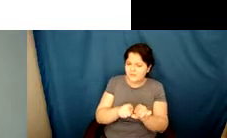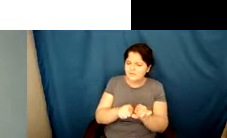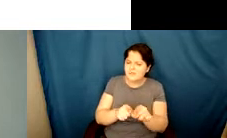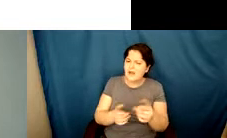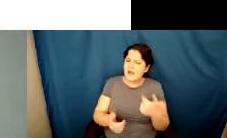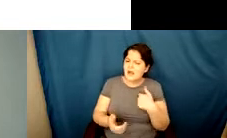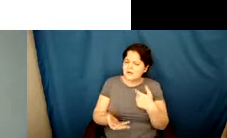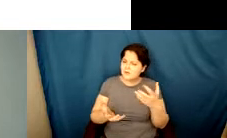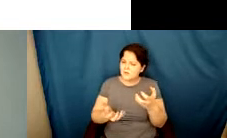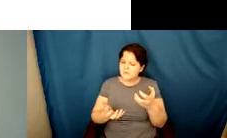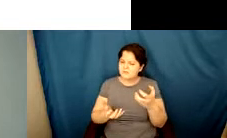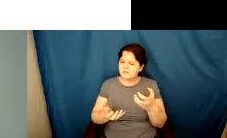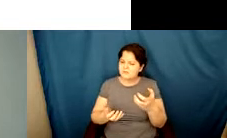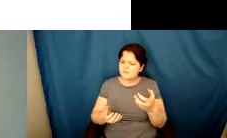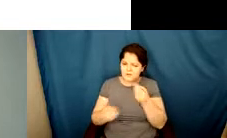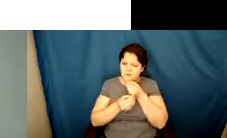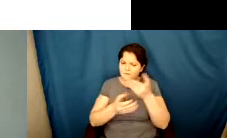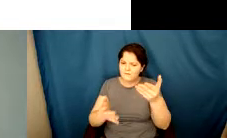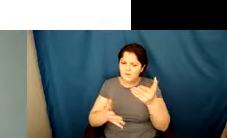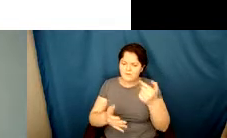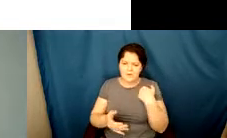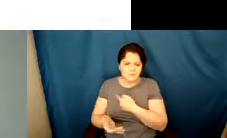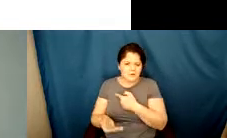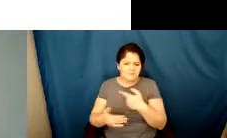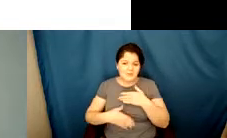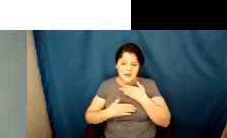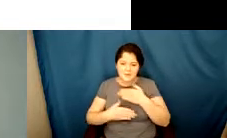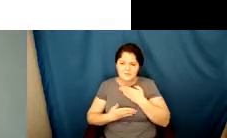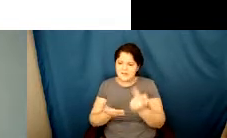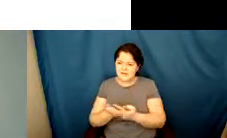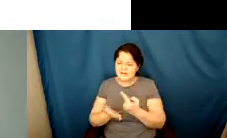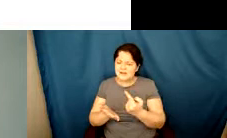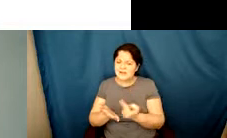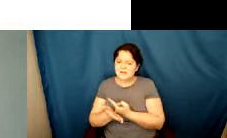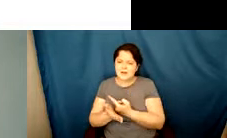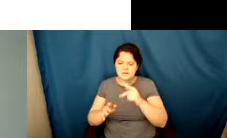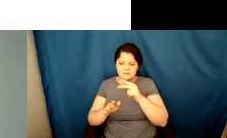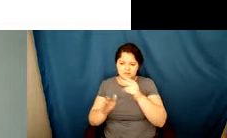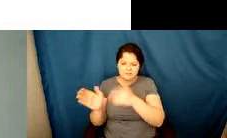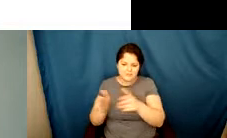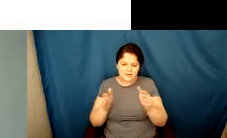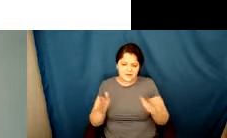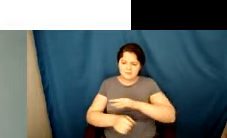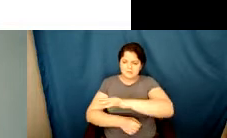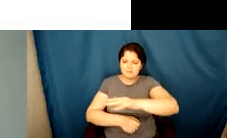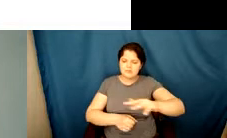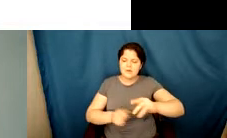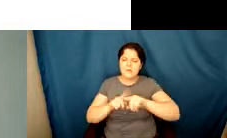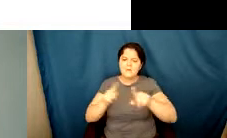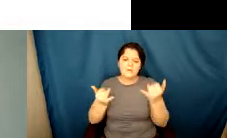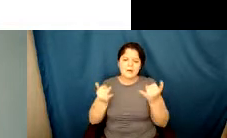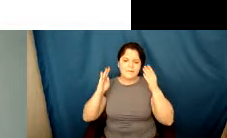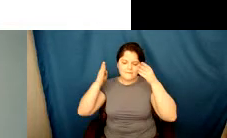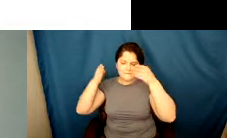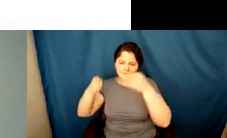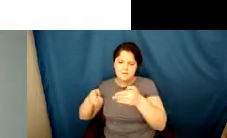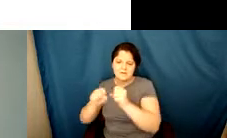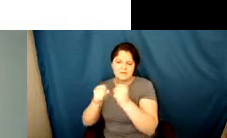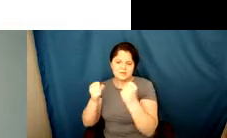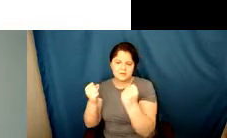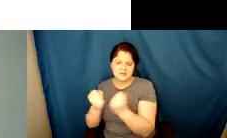we're happy to answer questions about the plan as a whole, but our real focus tonight is the station facility. That's